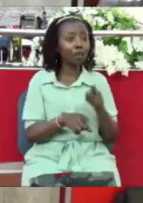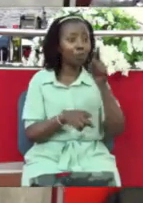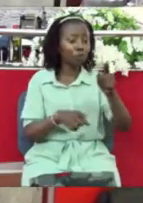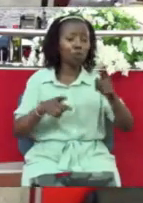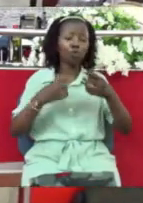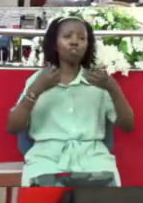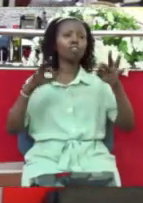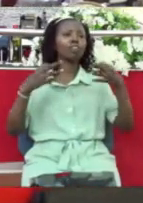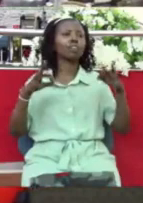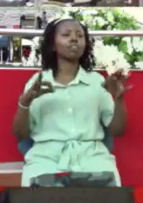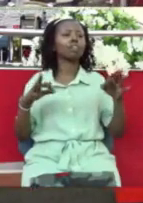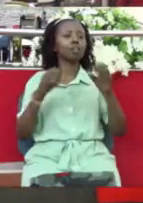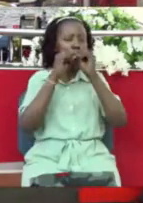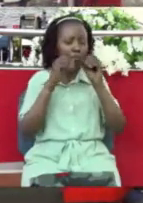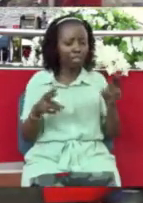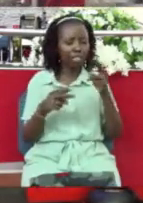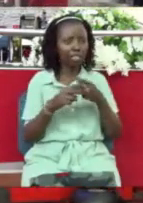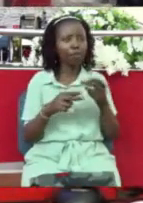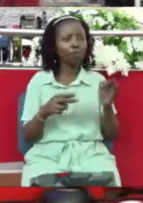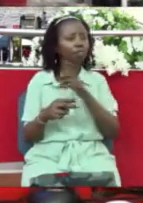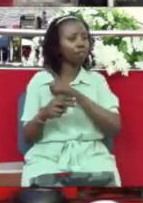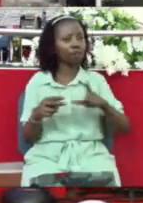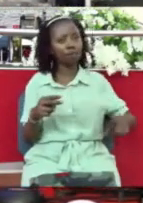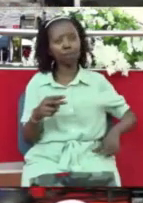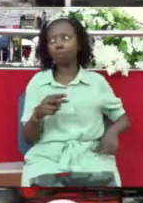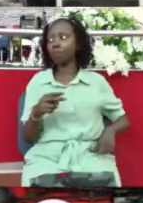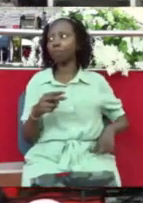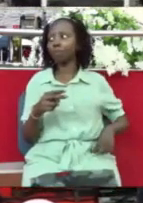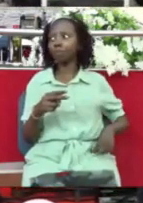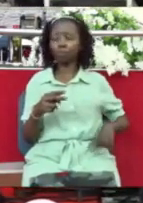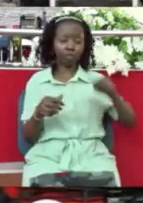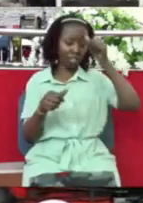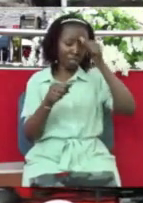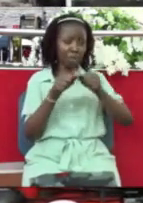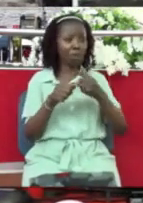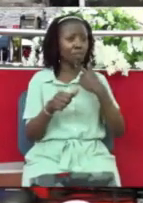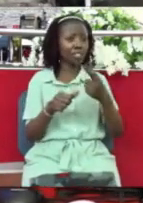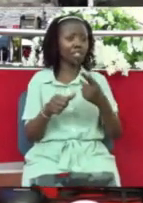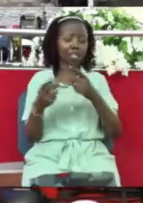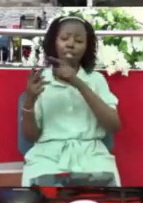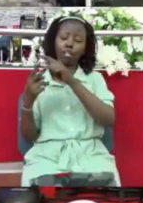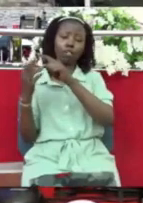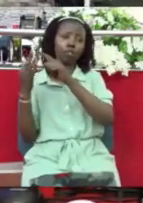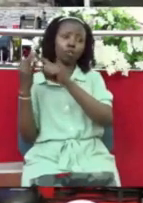donkey would be free. Blessed be the name of the Lord. Remember, we have said the two mountains.